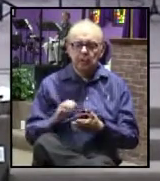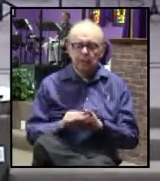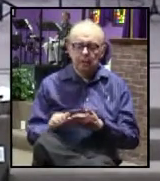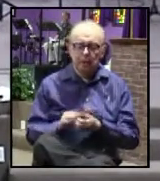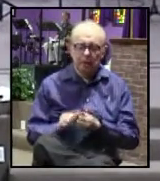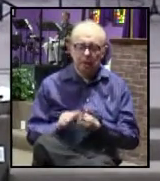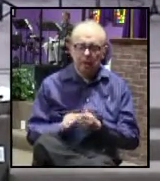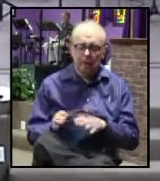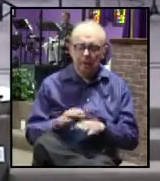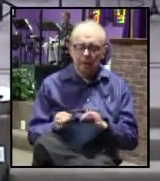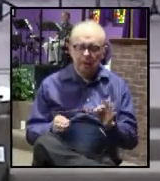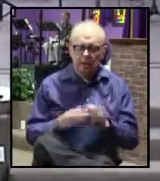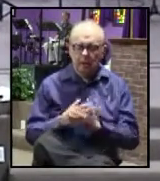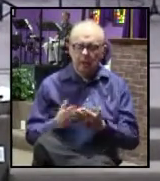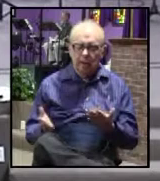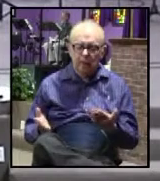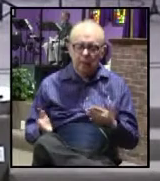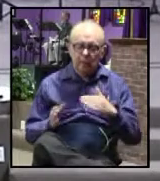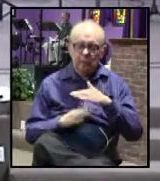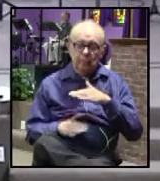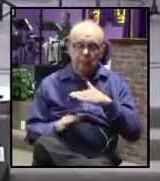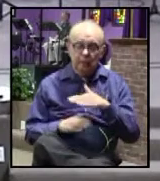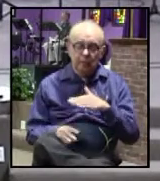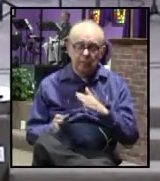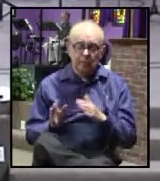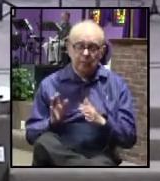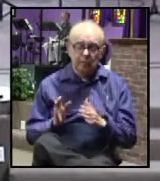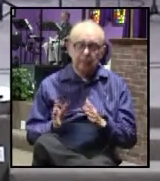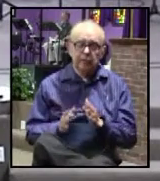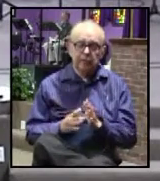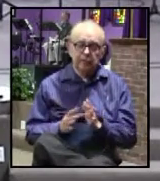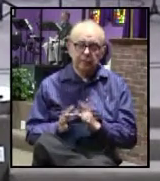He was doing something that was well below him.